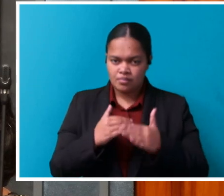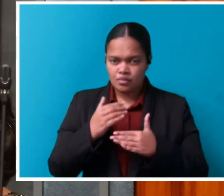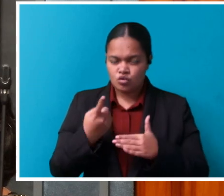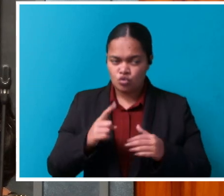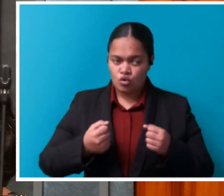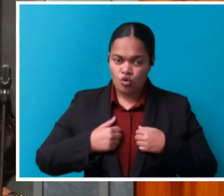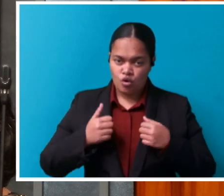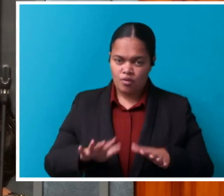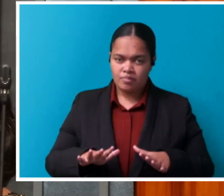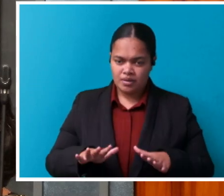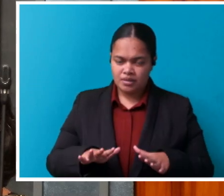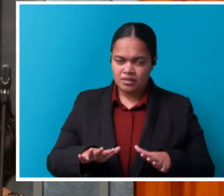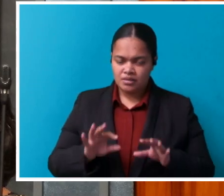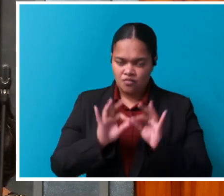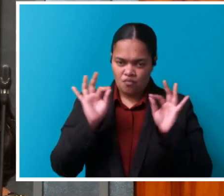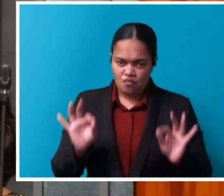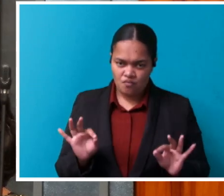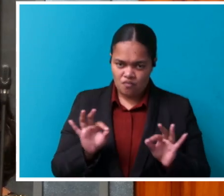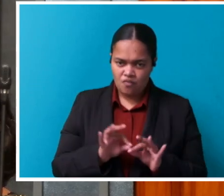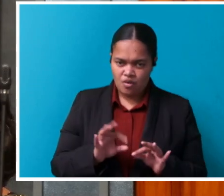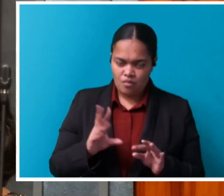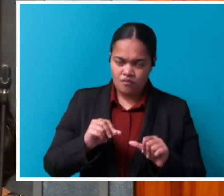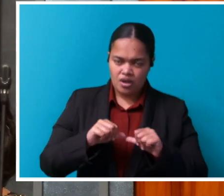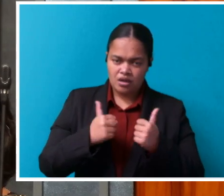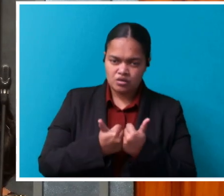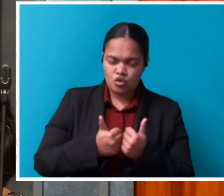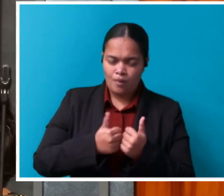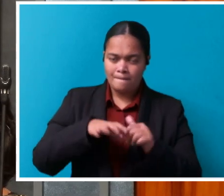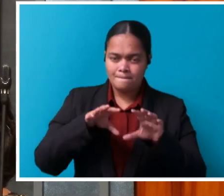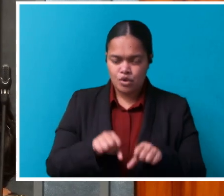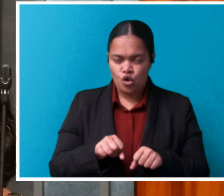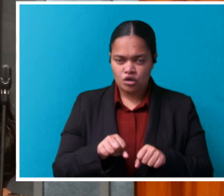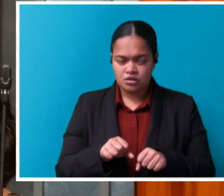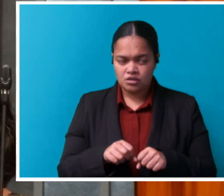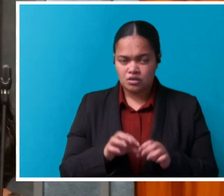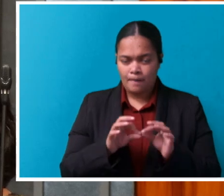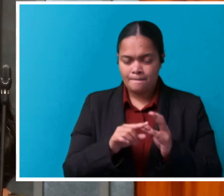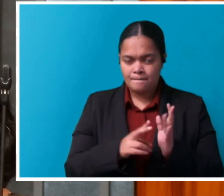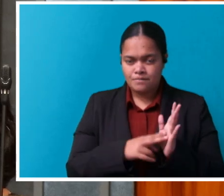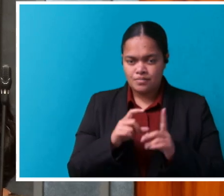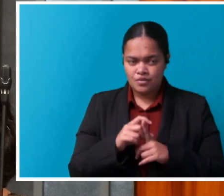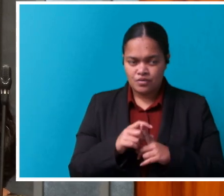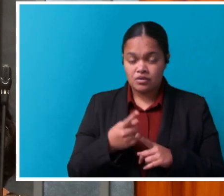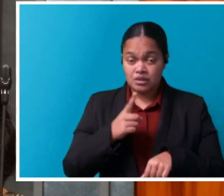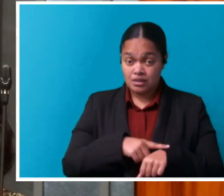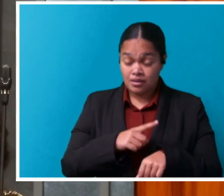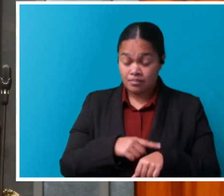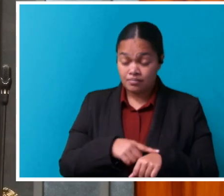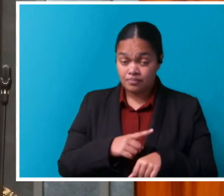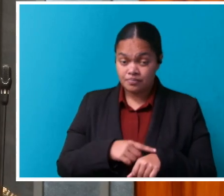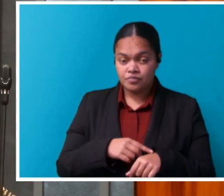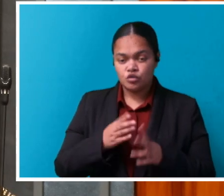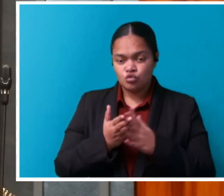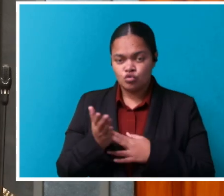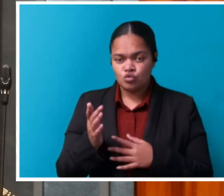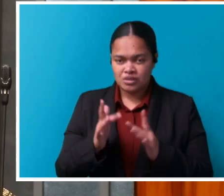the guarantor delisting process. This eradicates the need for current manual and time-consuming through